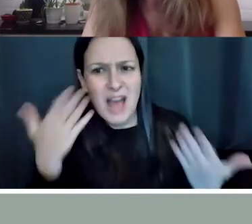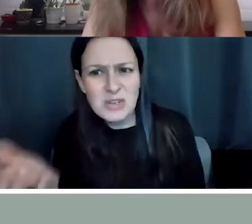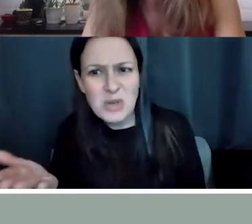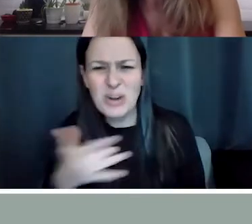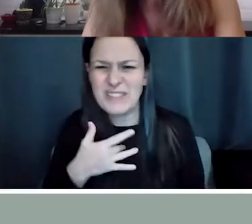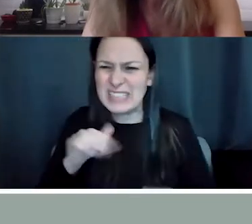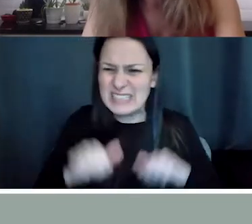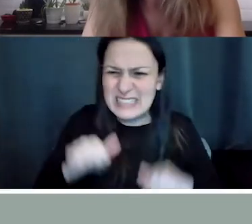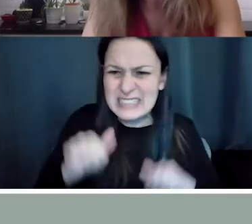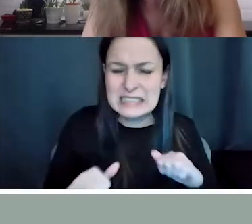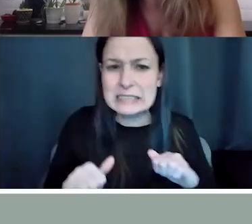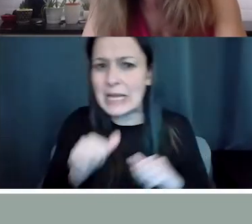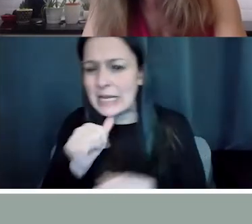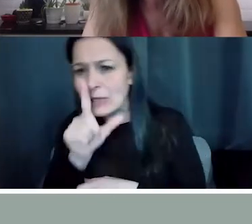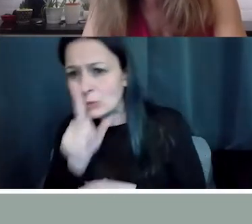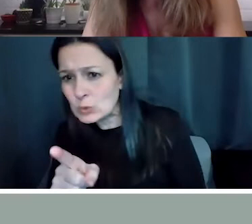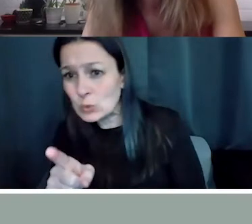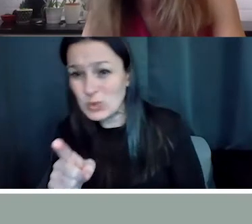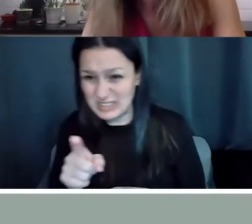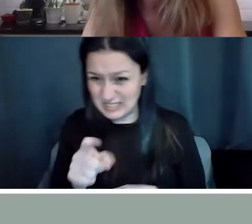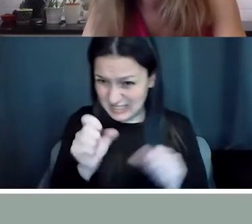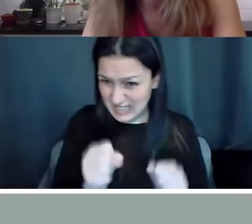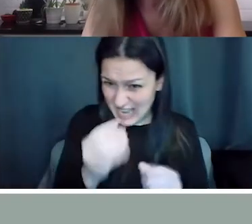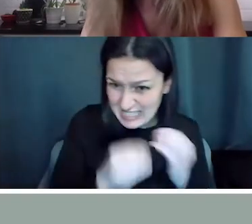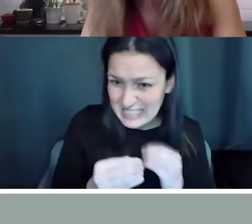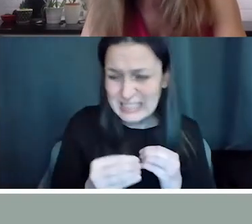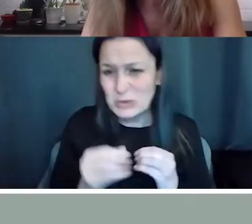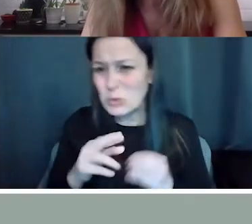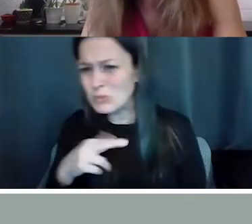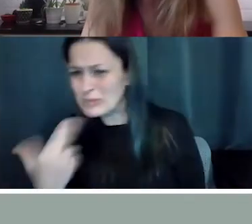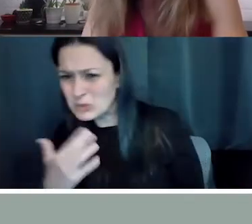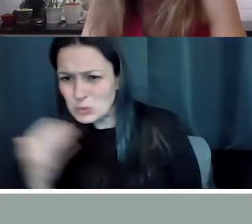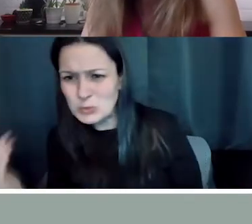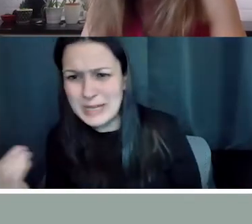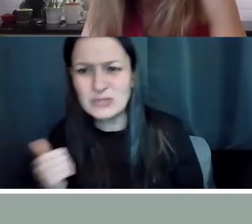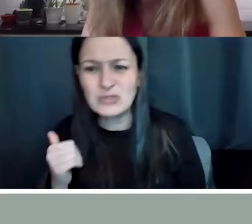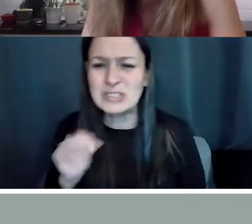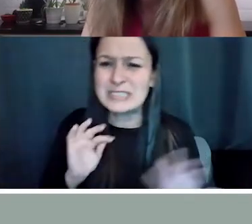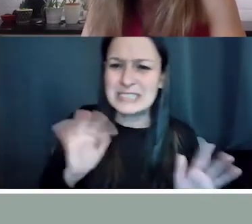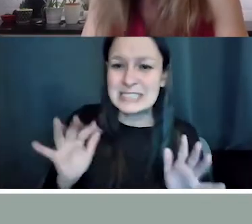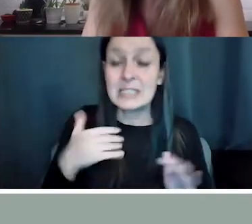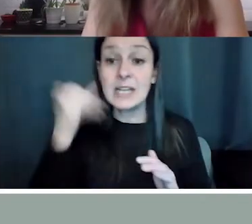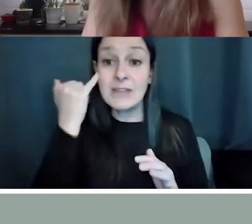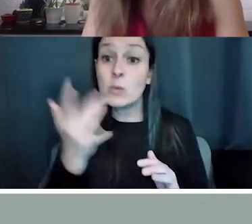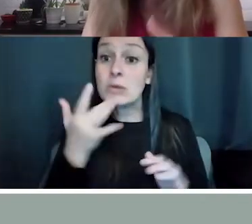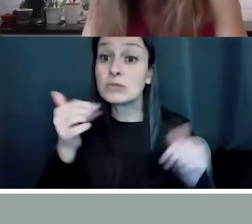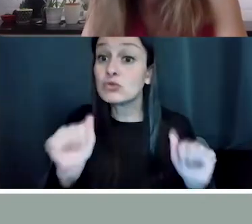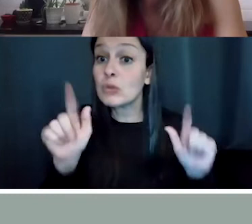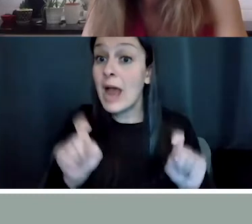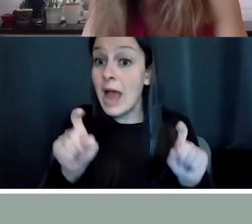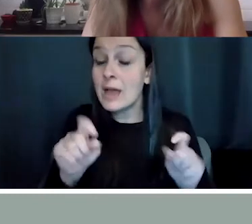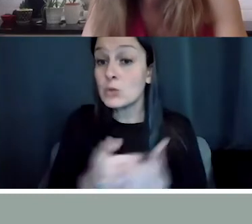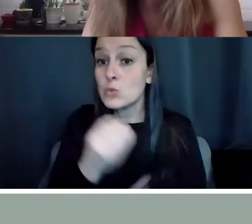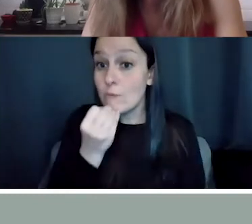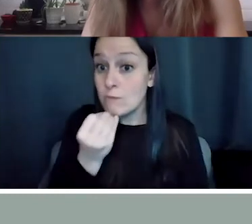make you feel a little insecure about that meal. You don't want to take the risk. So if you're going to try a new food, always have a